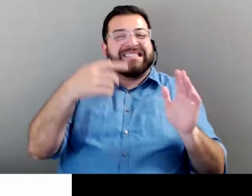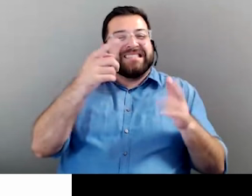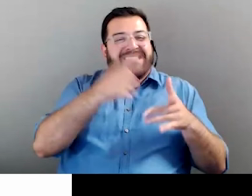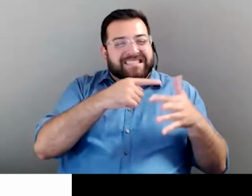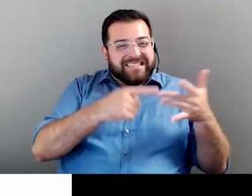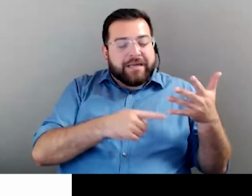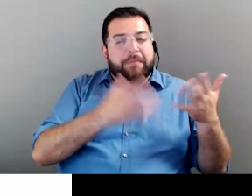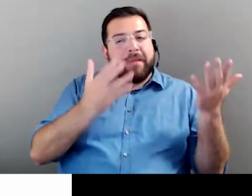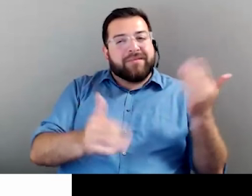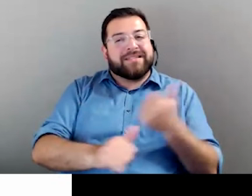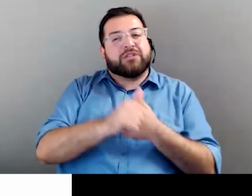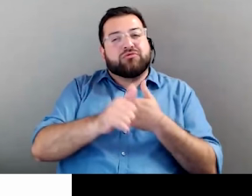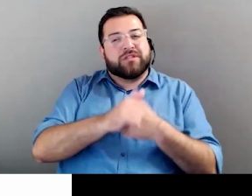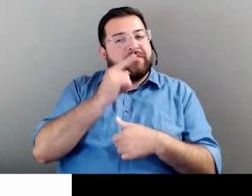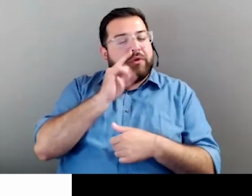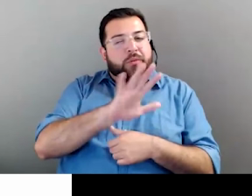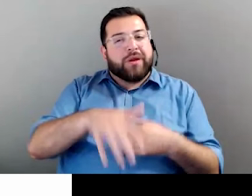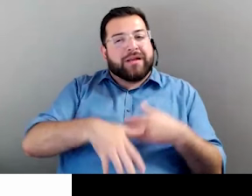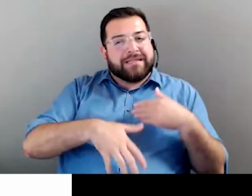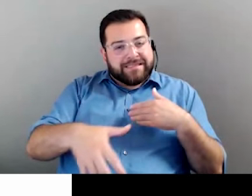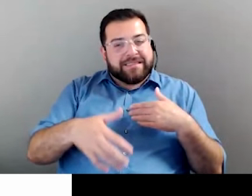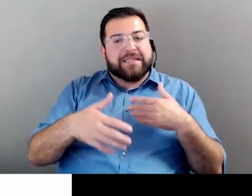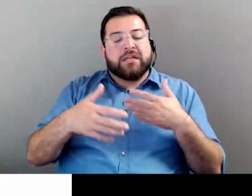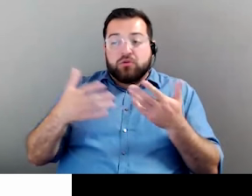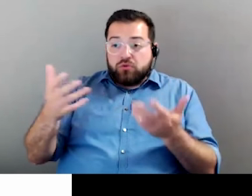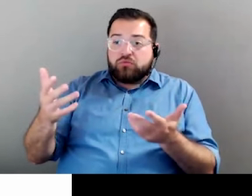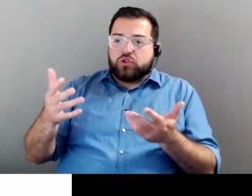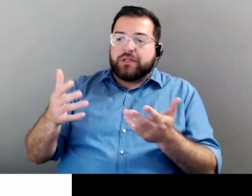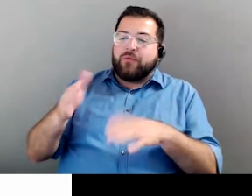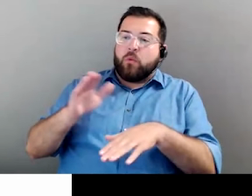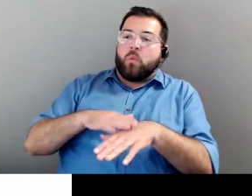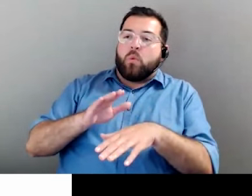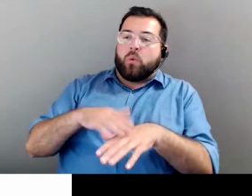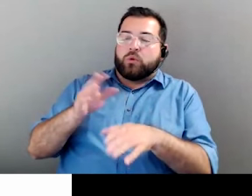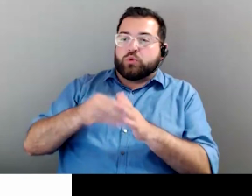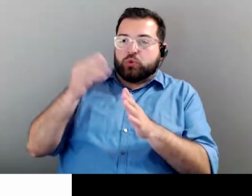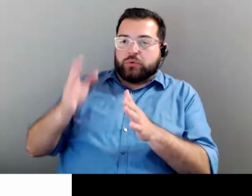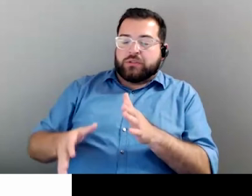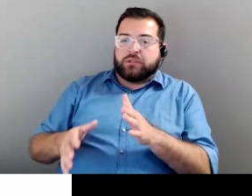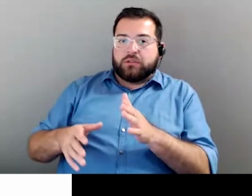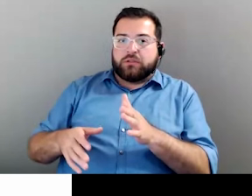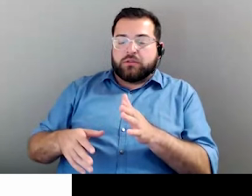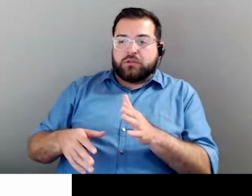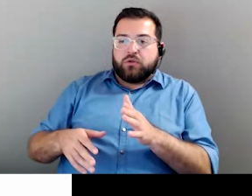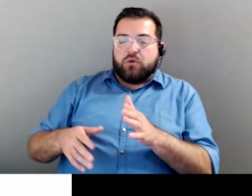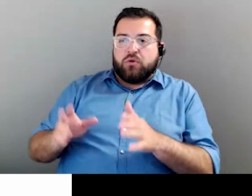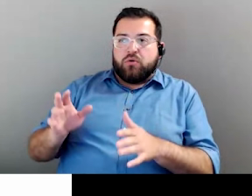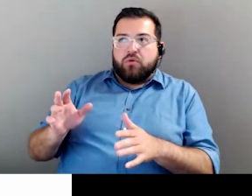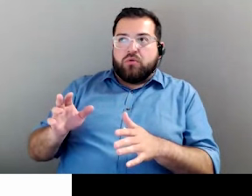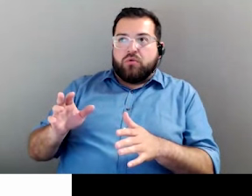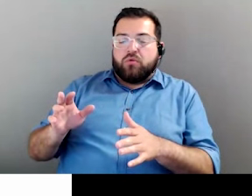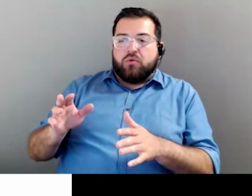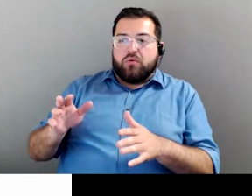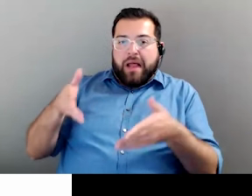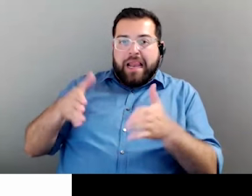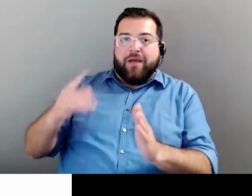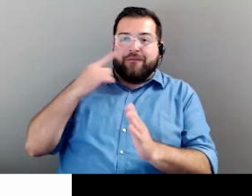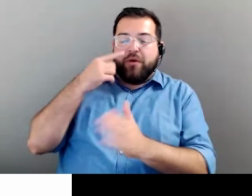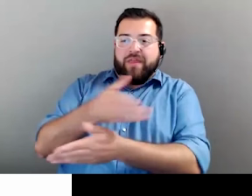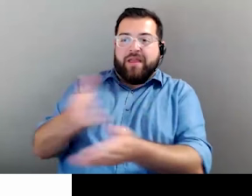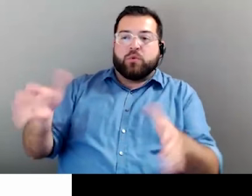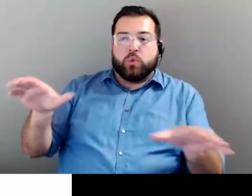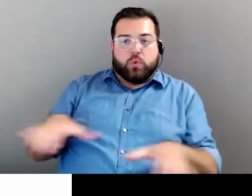your pregnancy or for whatever it is, right? And so, kind of at your own discretion, do what you want to do, but we can't stop them from participating